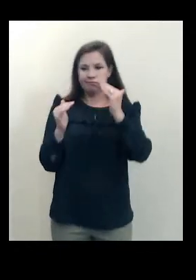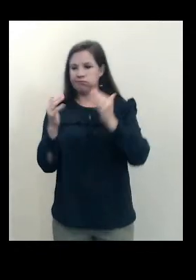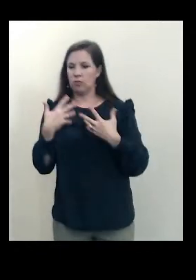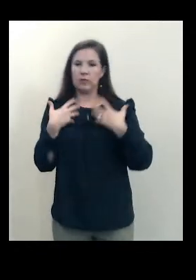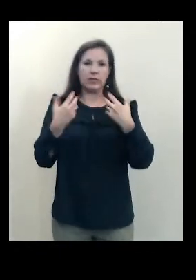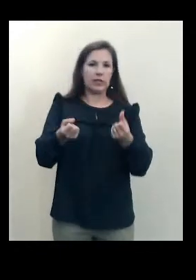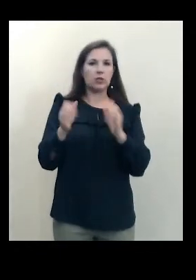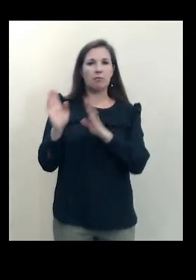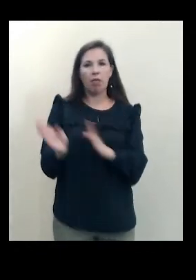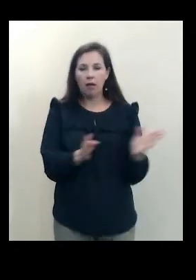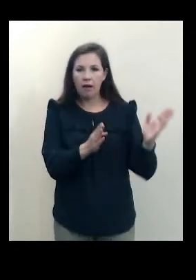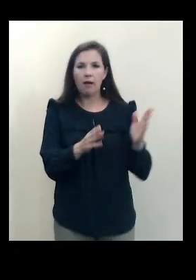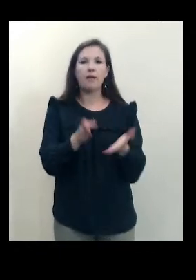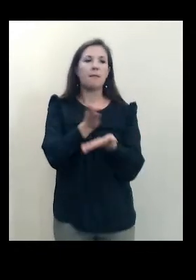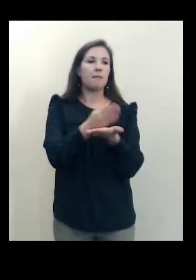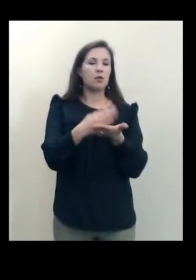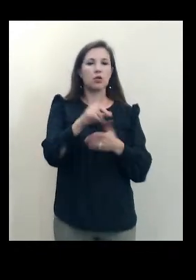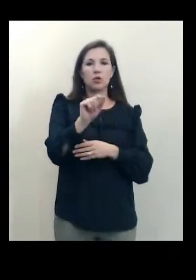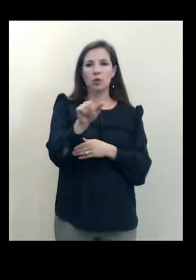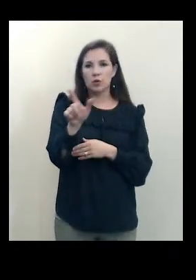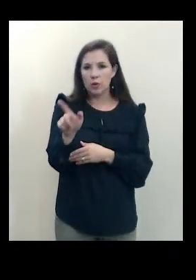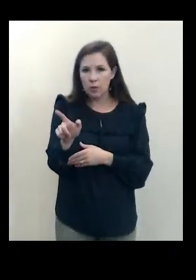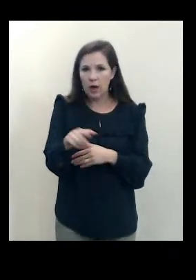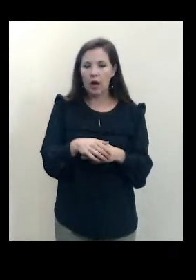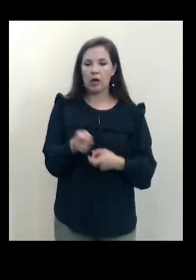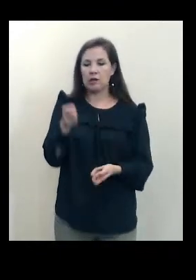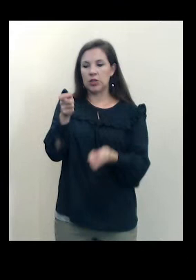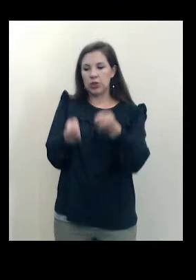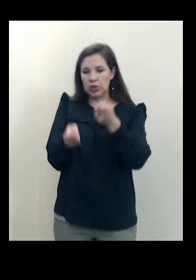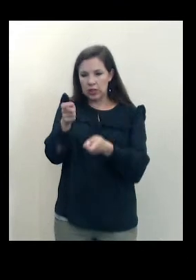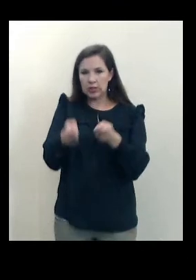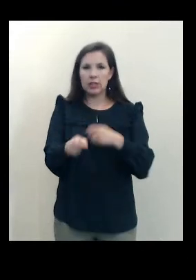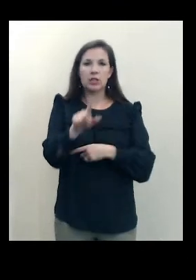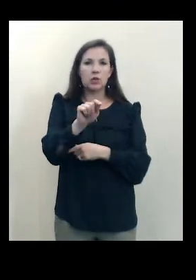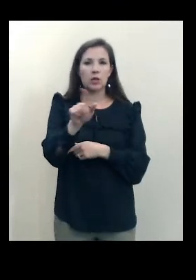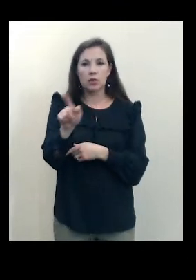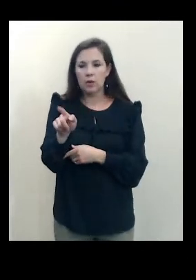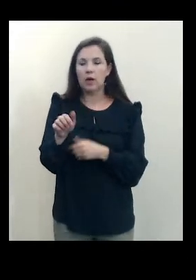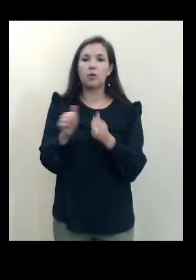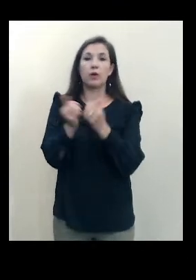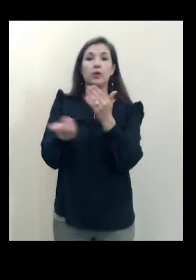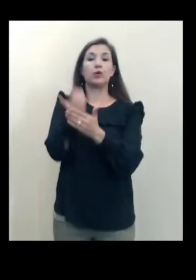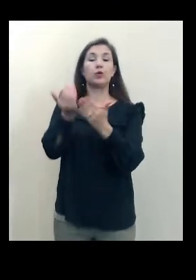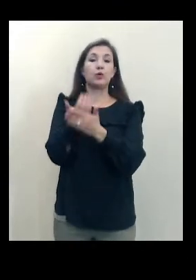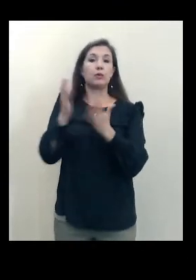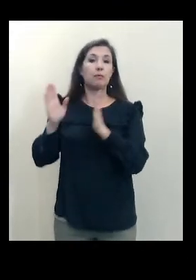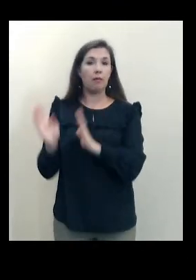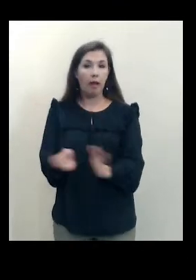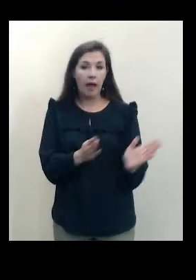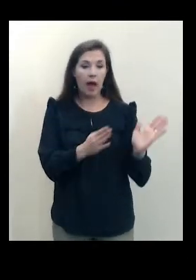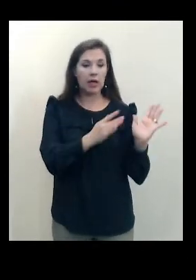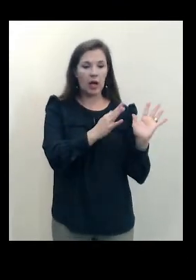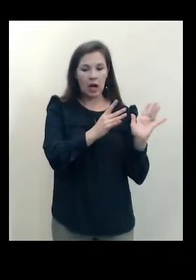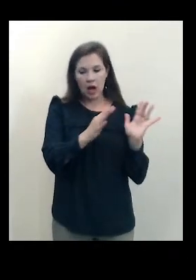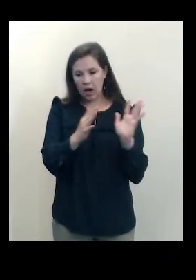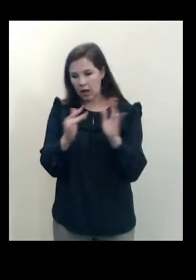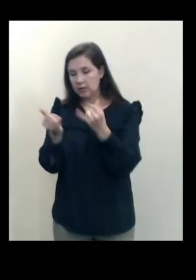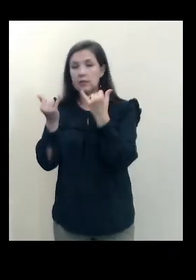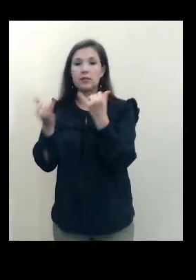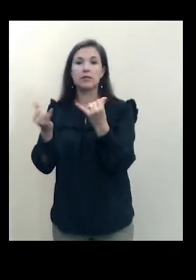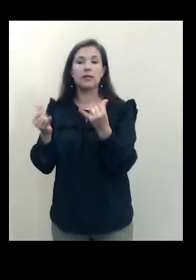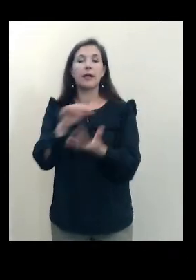the adopted budget in 2021, the adjusted budget in 2021 with our renew plan, and where we are today. It's